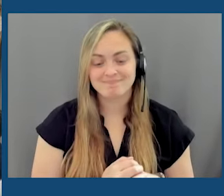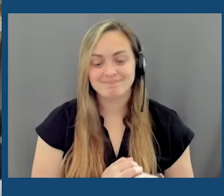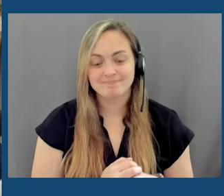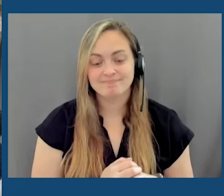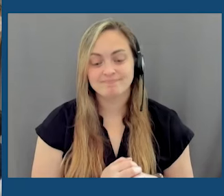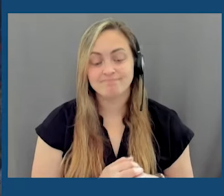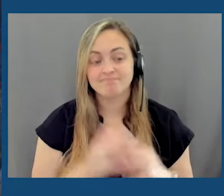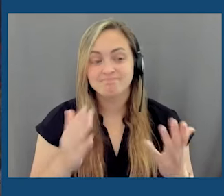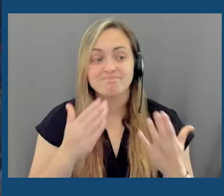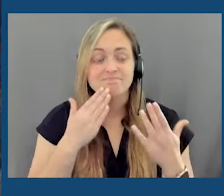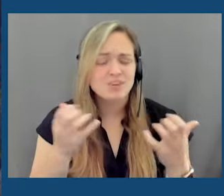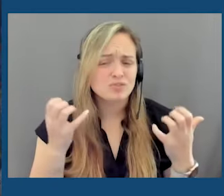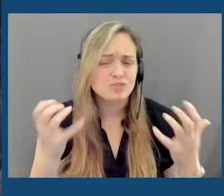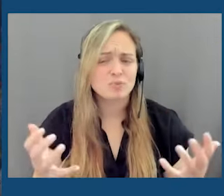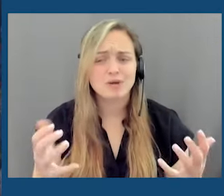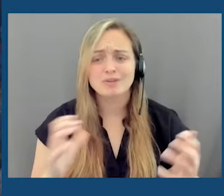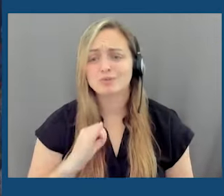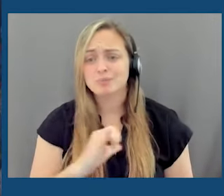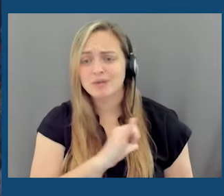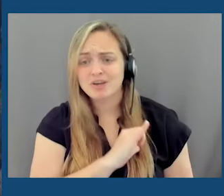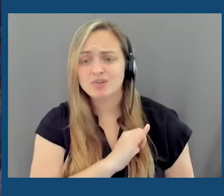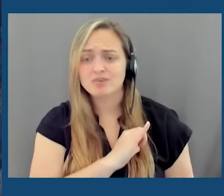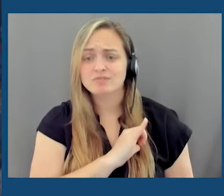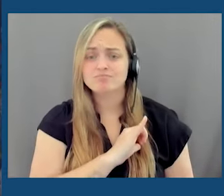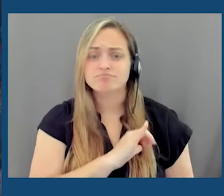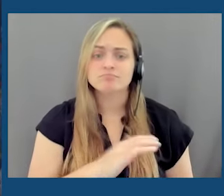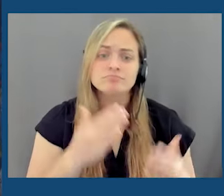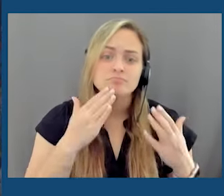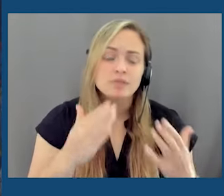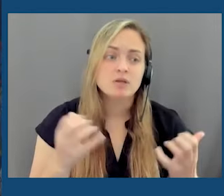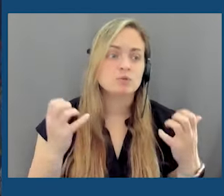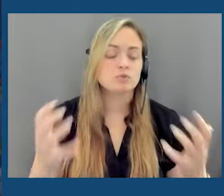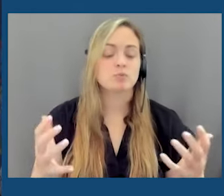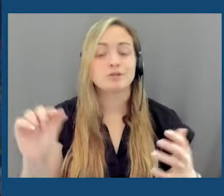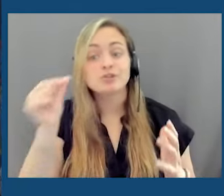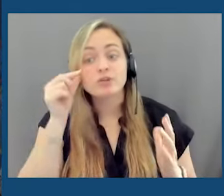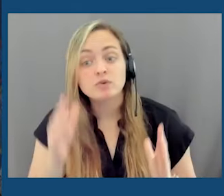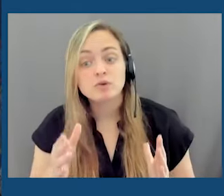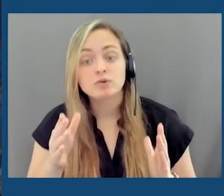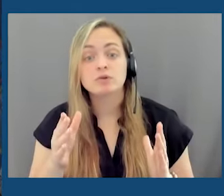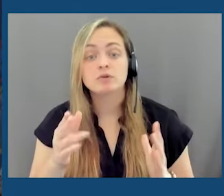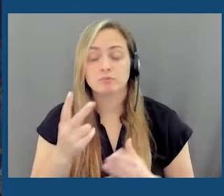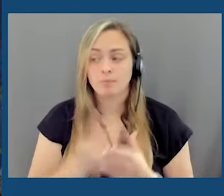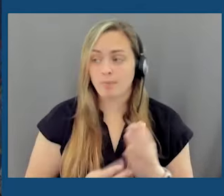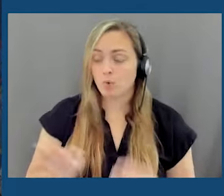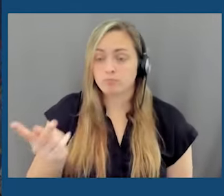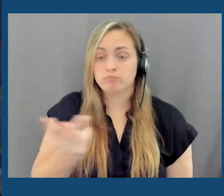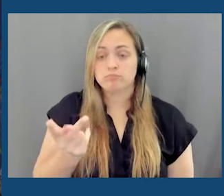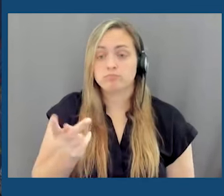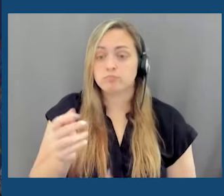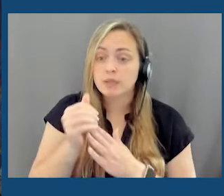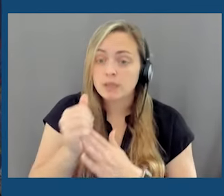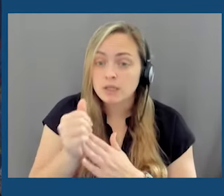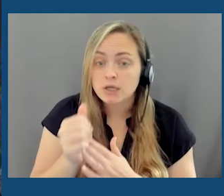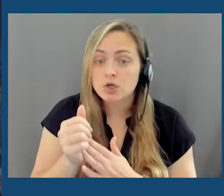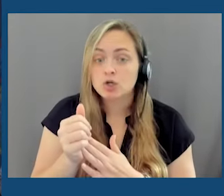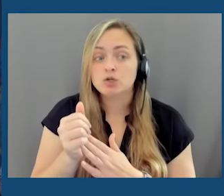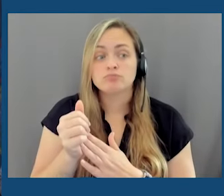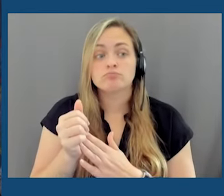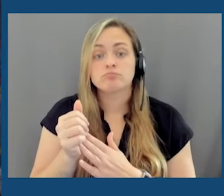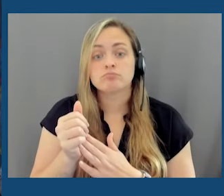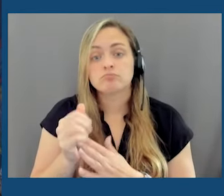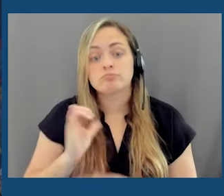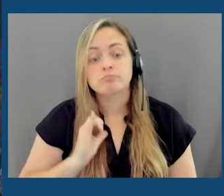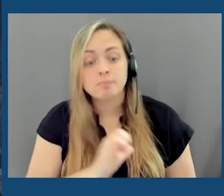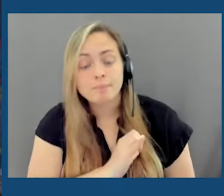And thank you very much, Mayor, and thank you very much, Governor, both for your leadership. Let's give the Mayor and